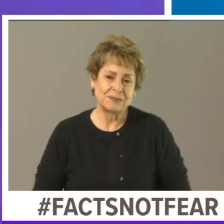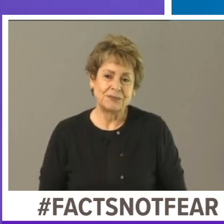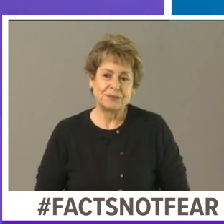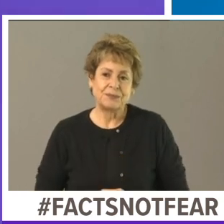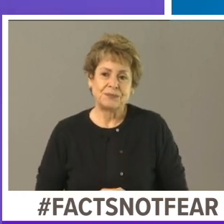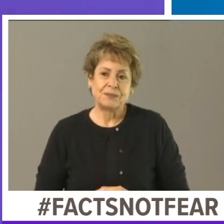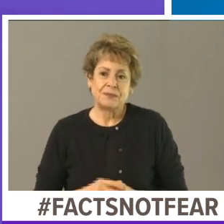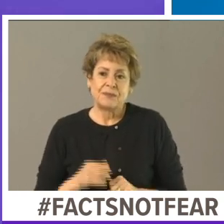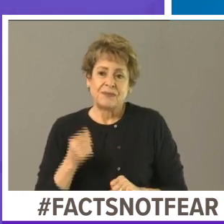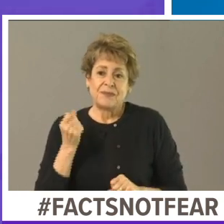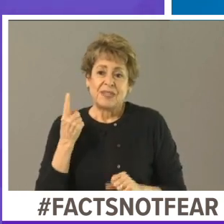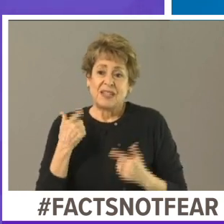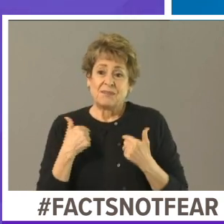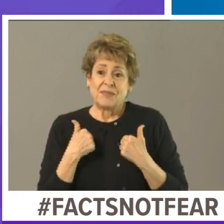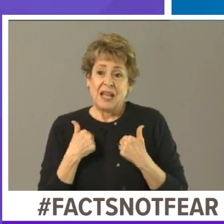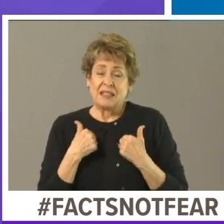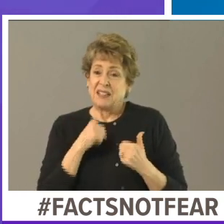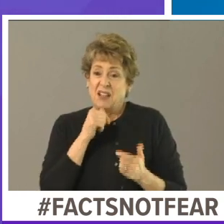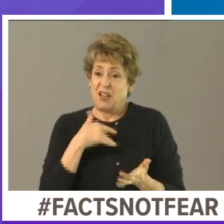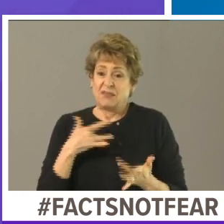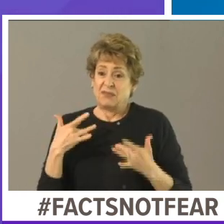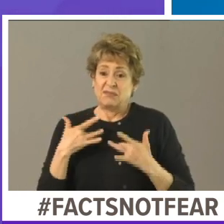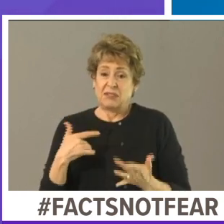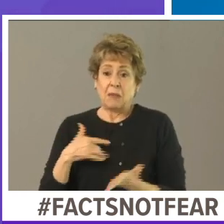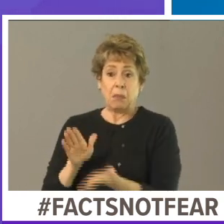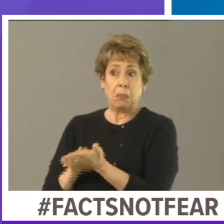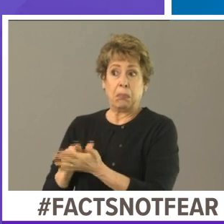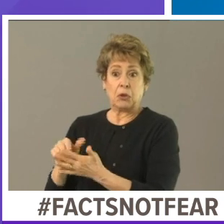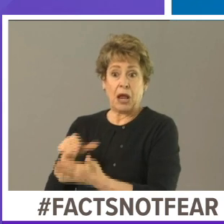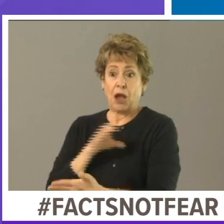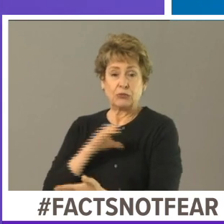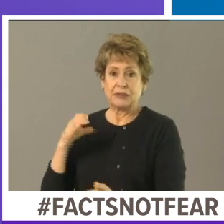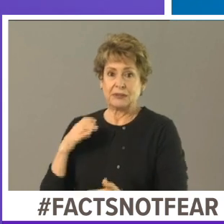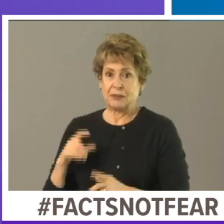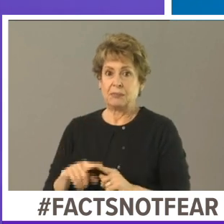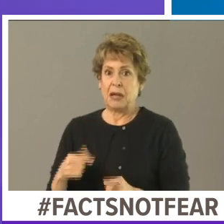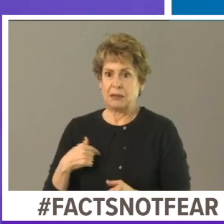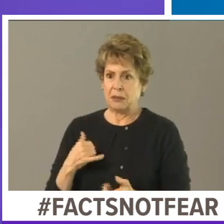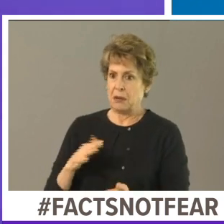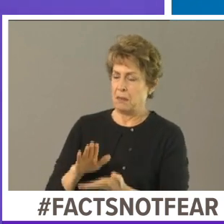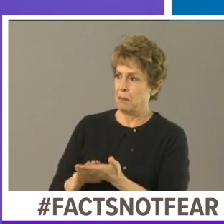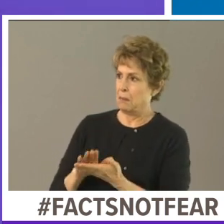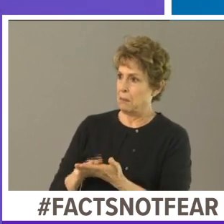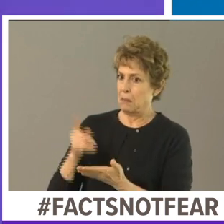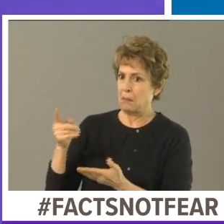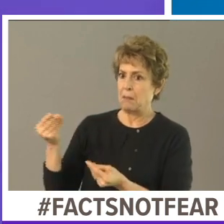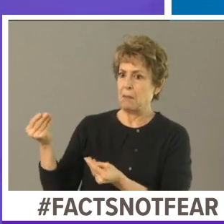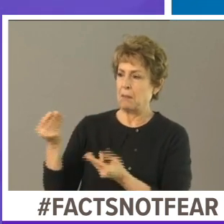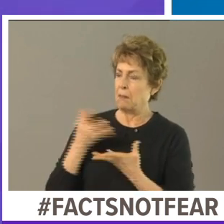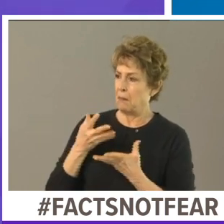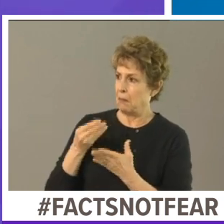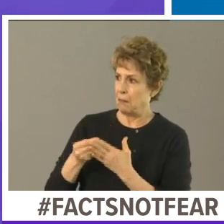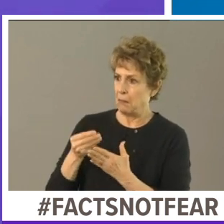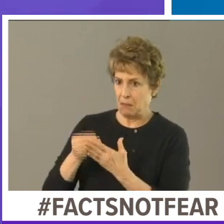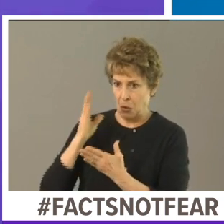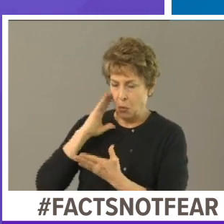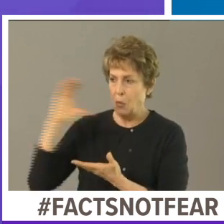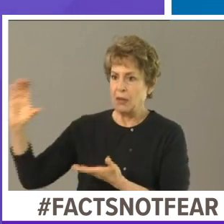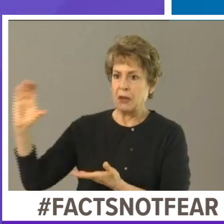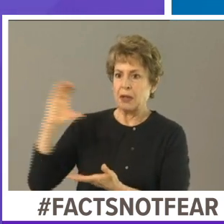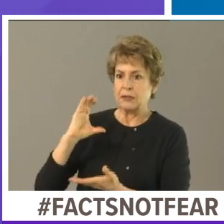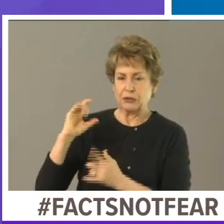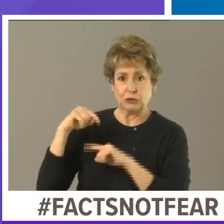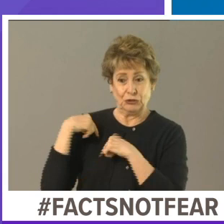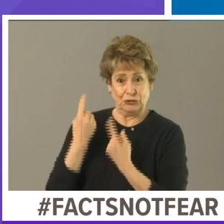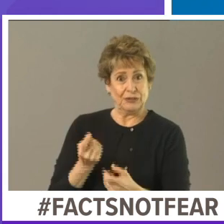I will say that they have provided the resources to our state through this pandemic. And I think everybody realizes